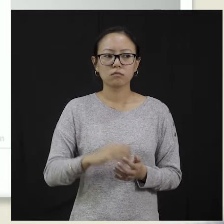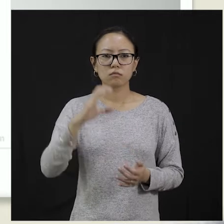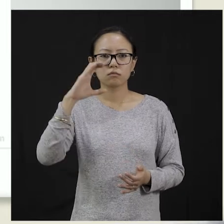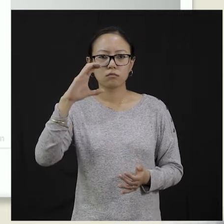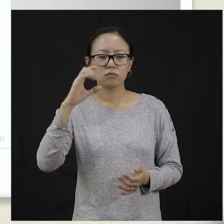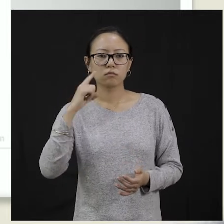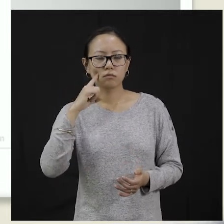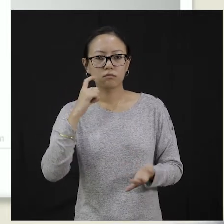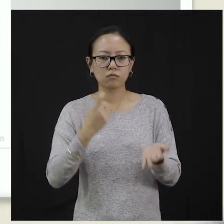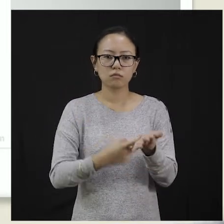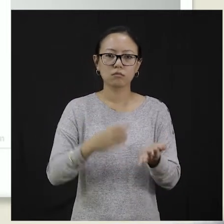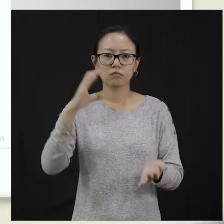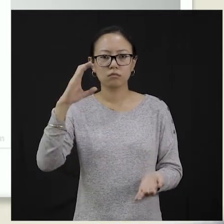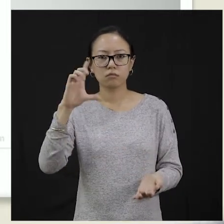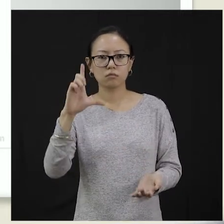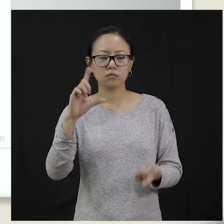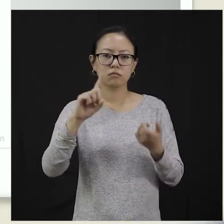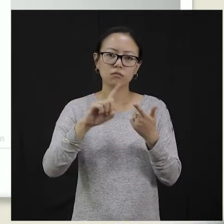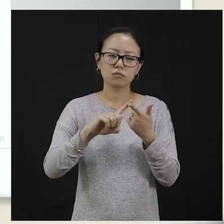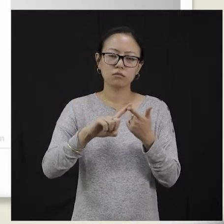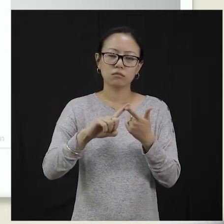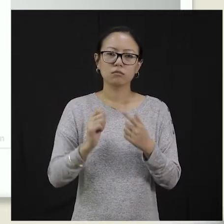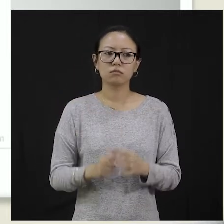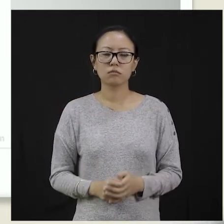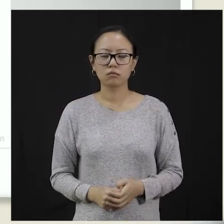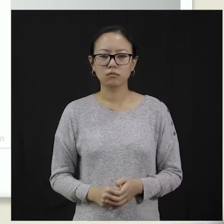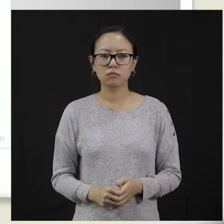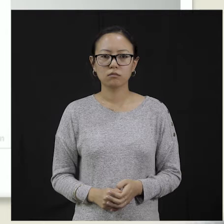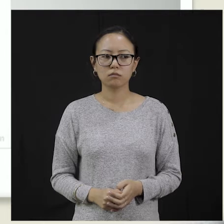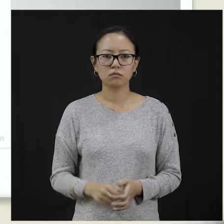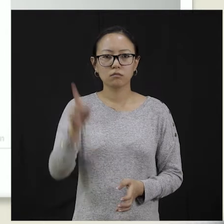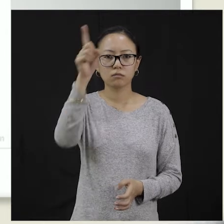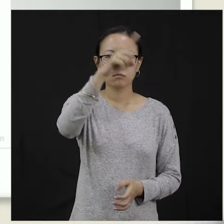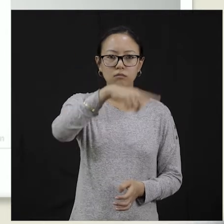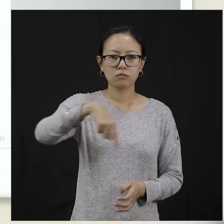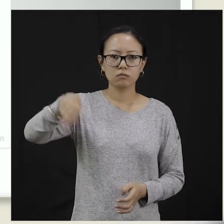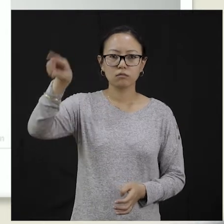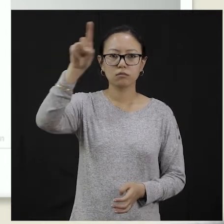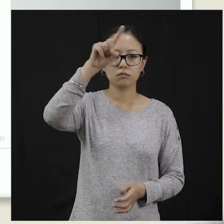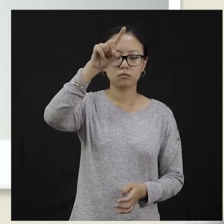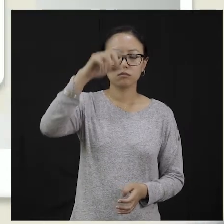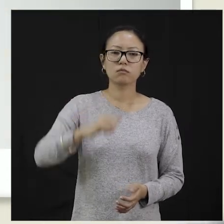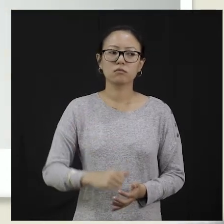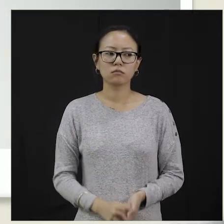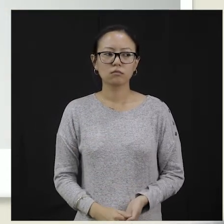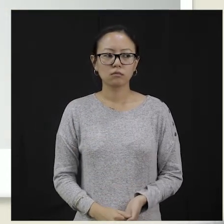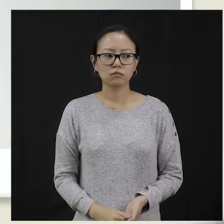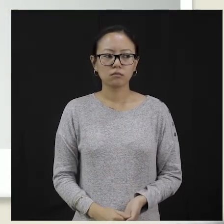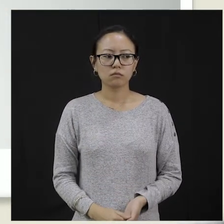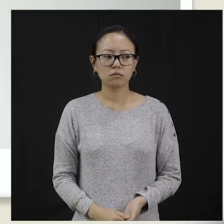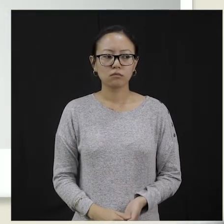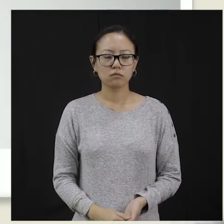C-I-R-C-L-E, circle, circle, okay?